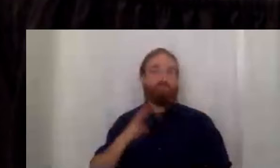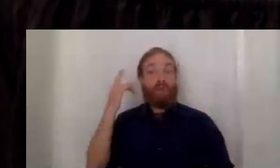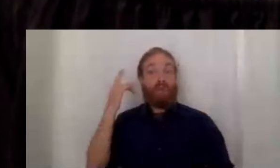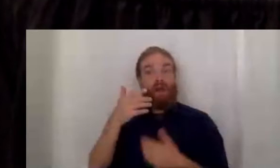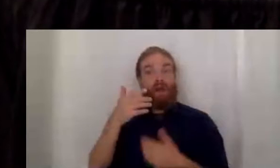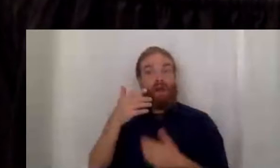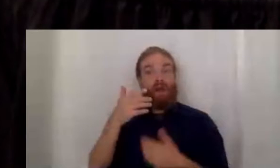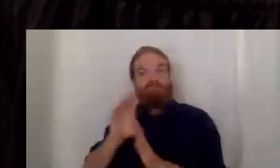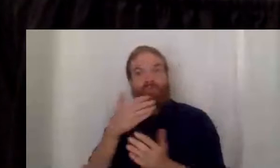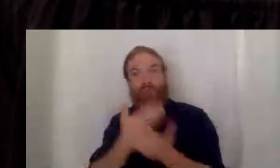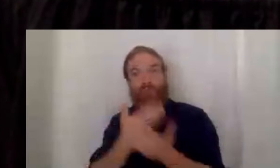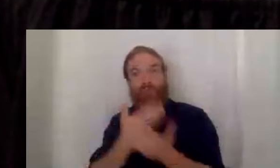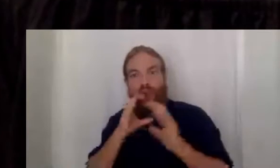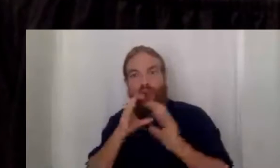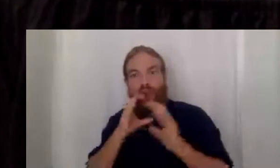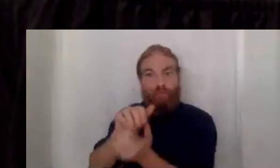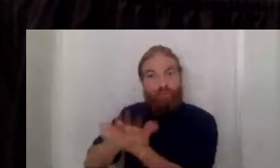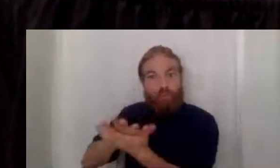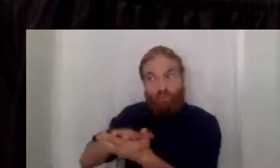in the mitigation